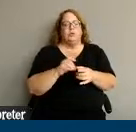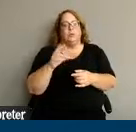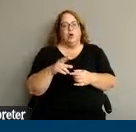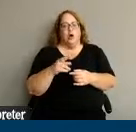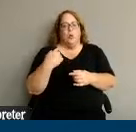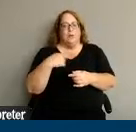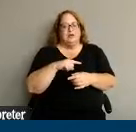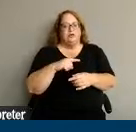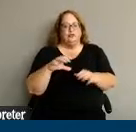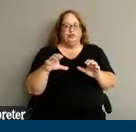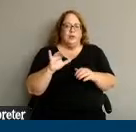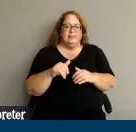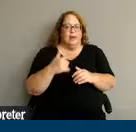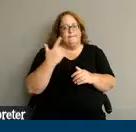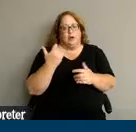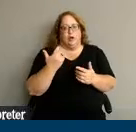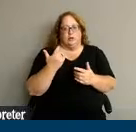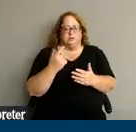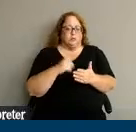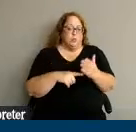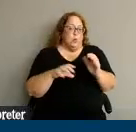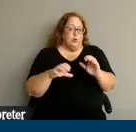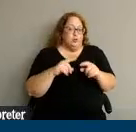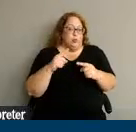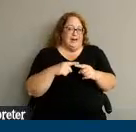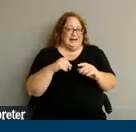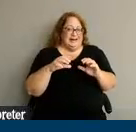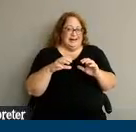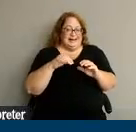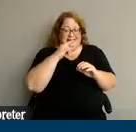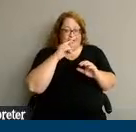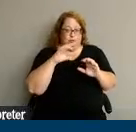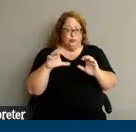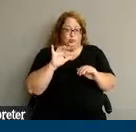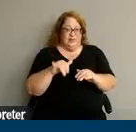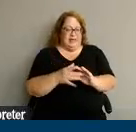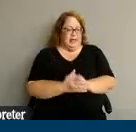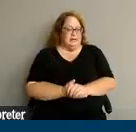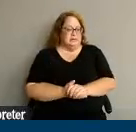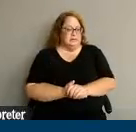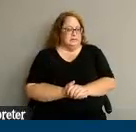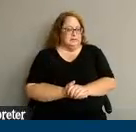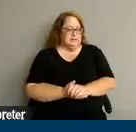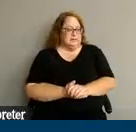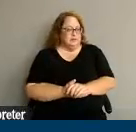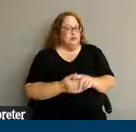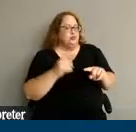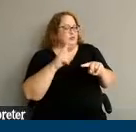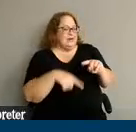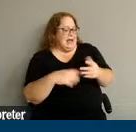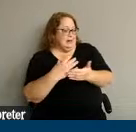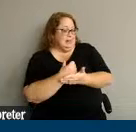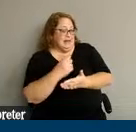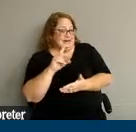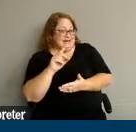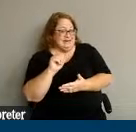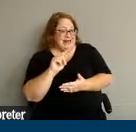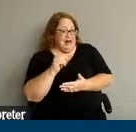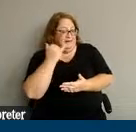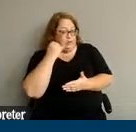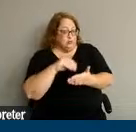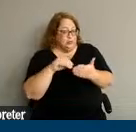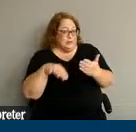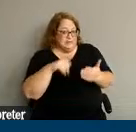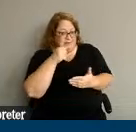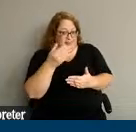that because that's just what we do when kids engage in that behavior? So we can't collect data if they're not there. Yeah, so it's really trying to open